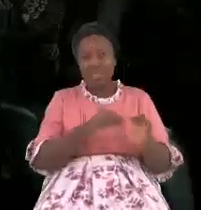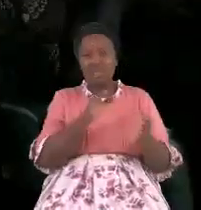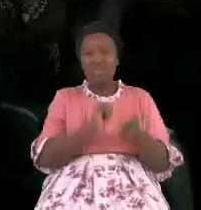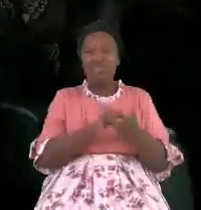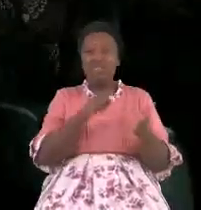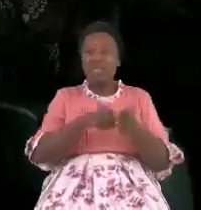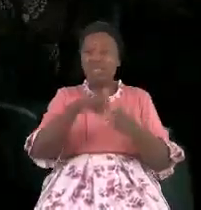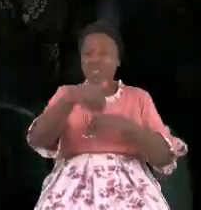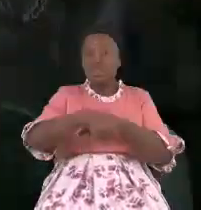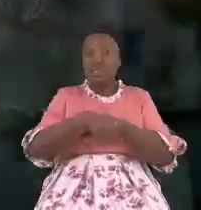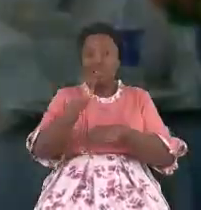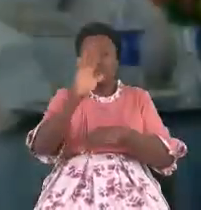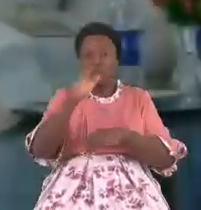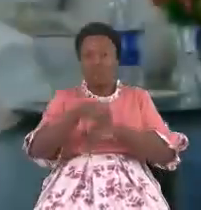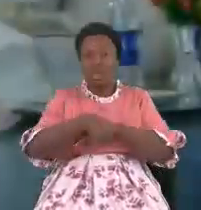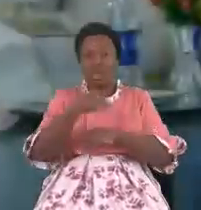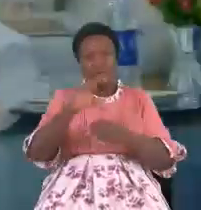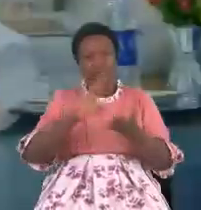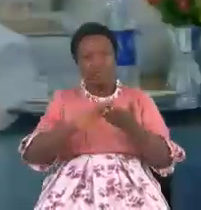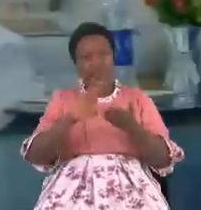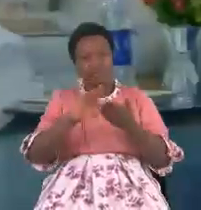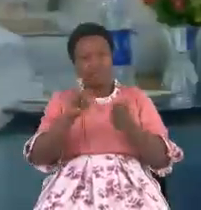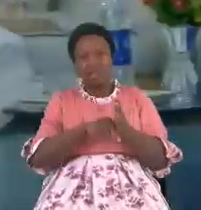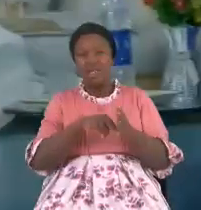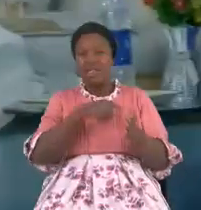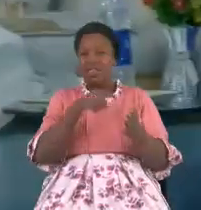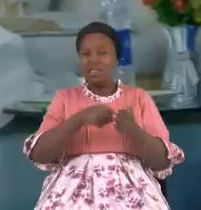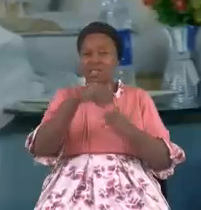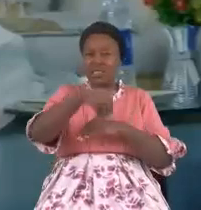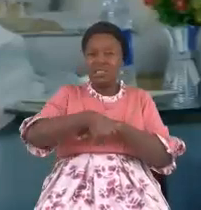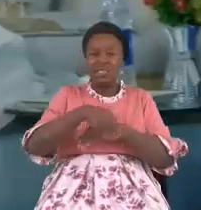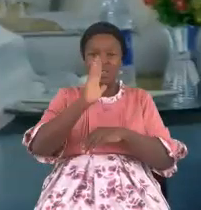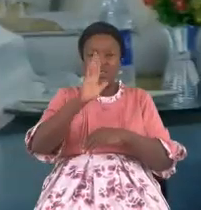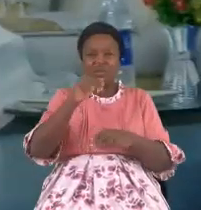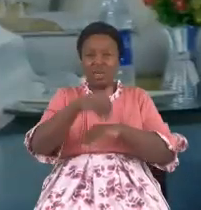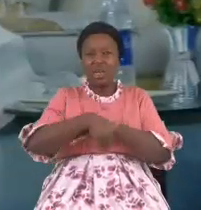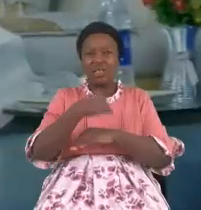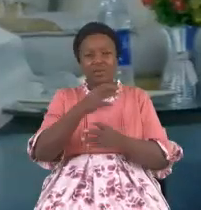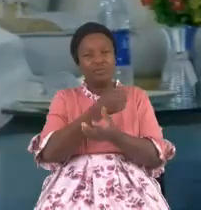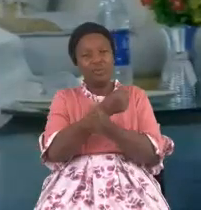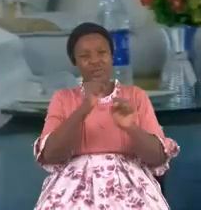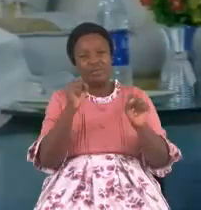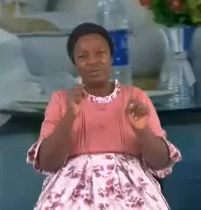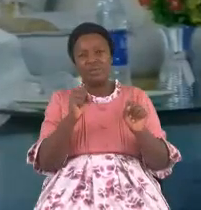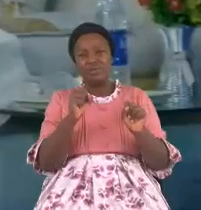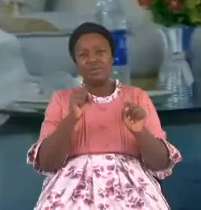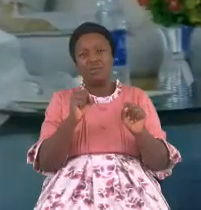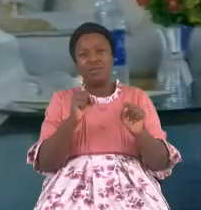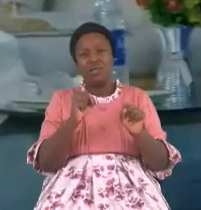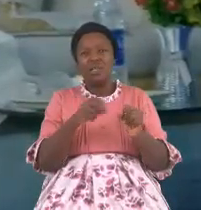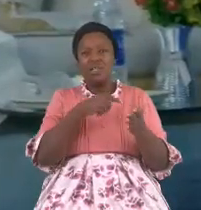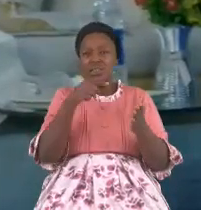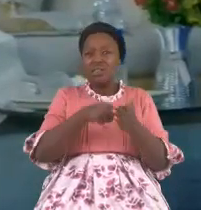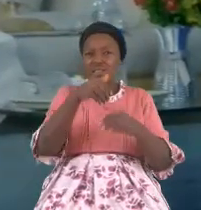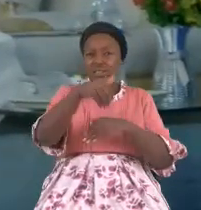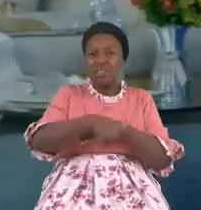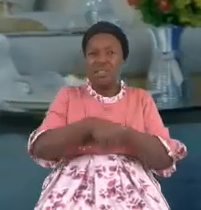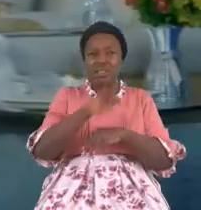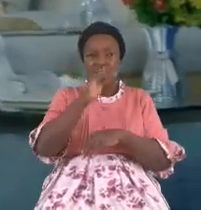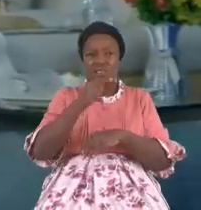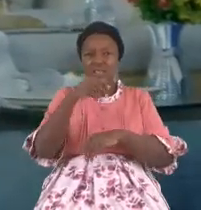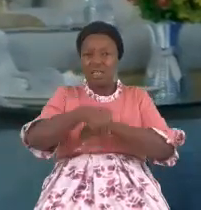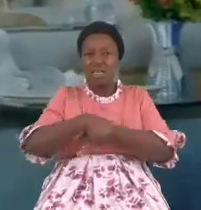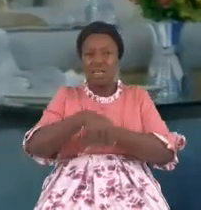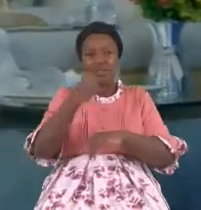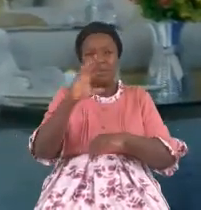forgiveness tonight is the night of your salvation tonight is the night of